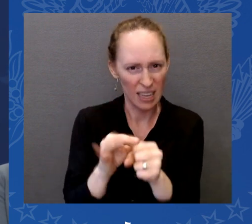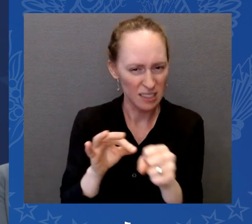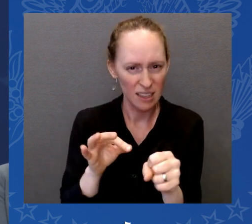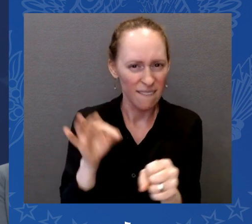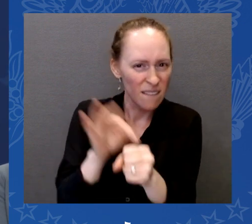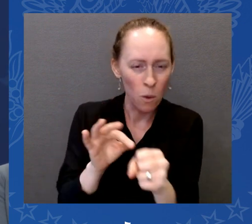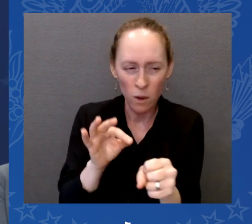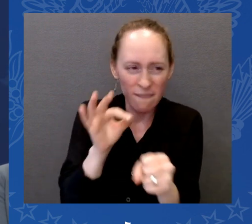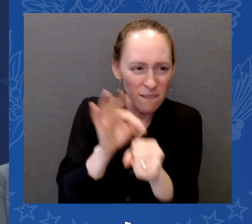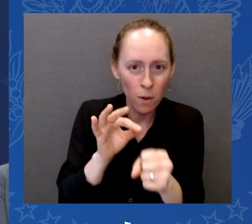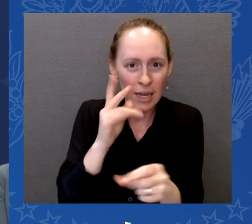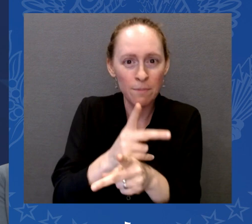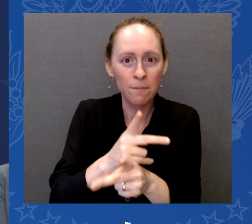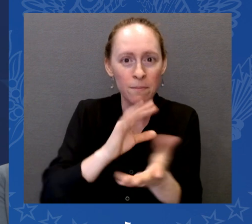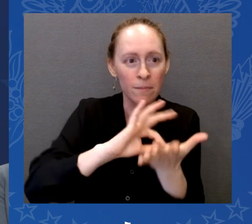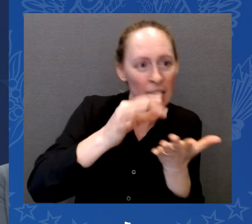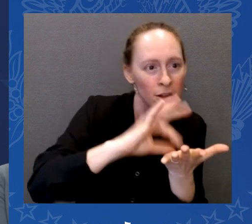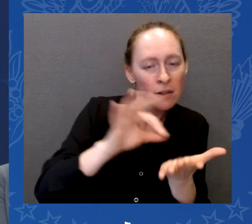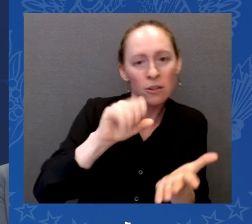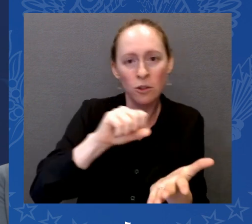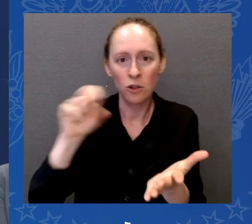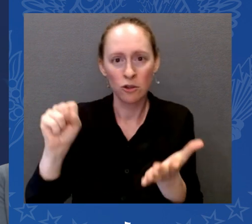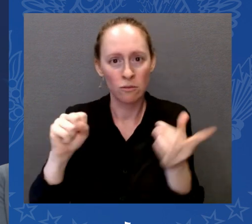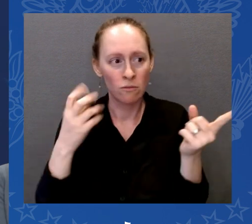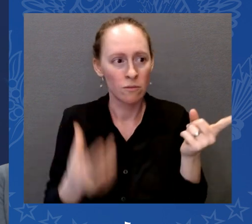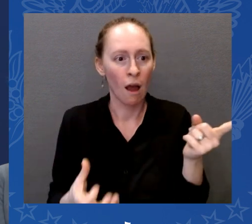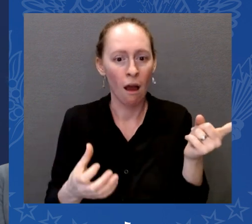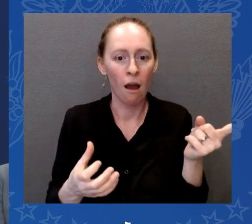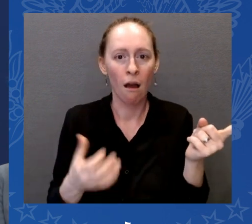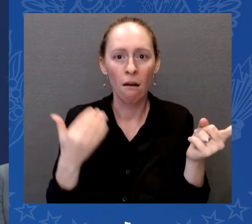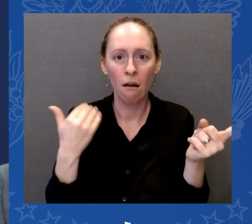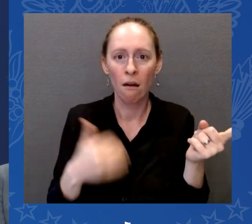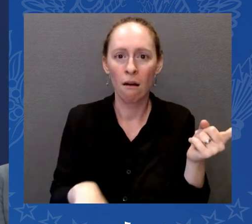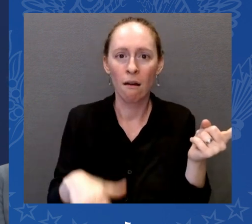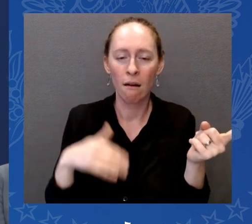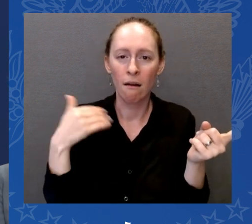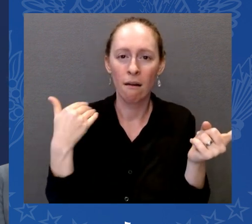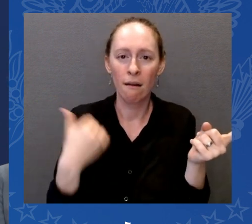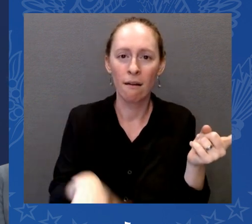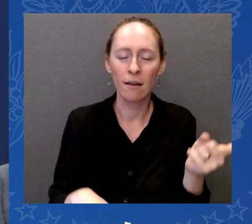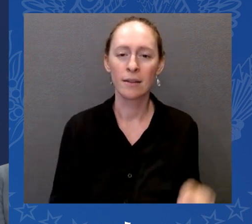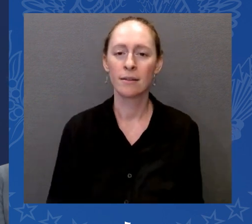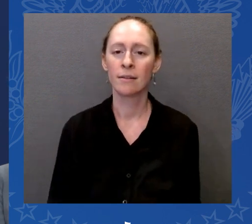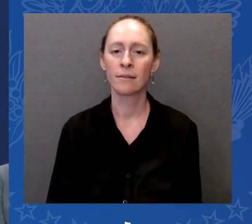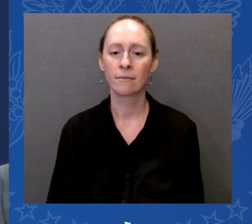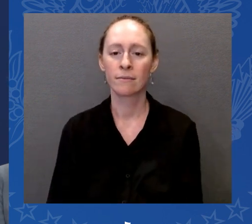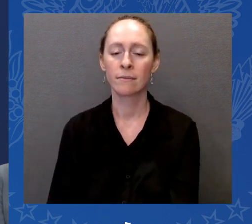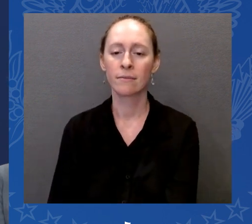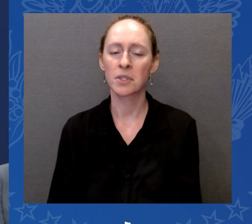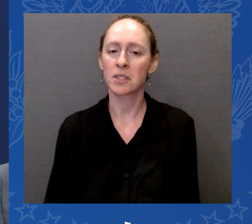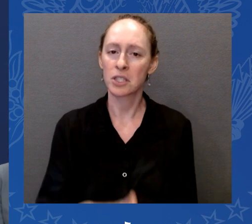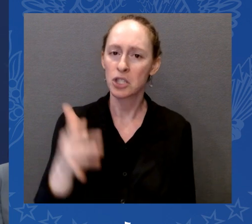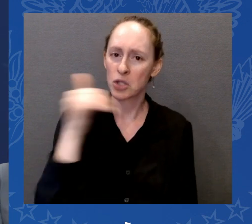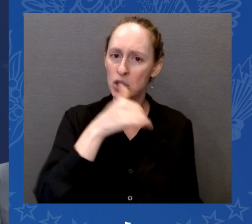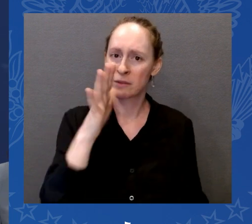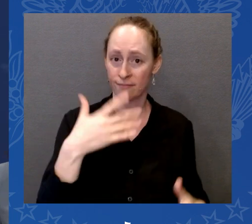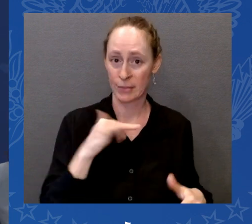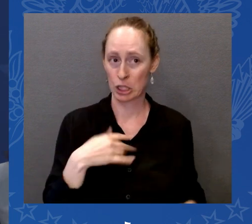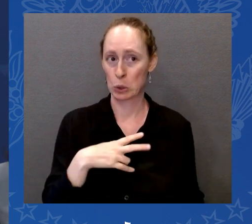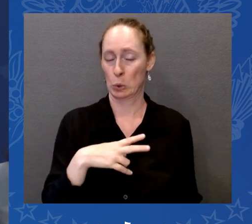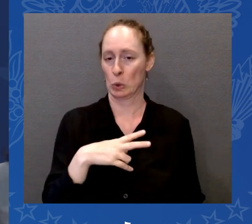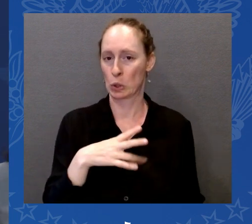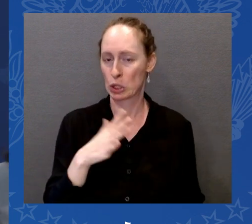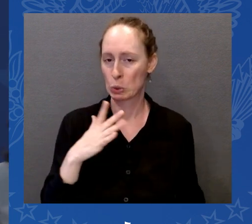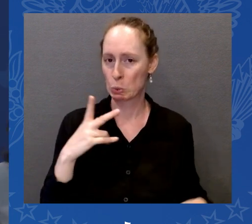forward a real ticking time bomb for the country, and you're going to hear a lot more about it. Republican leadership in the Congress has said, they